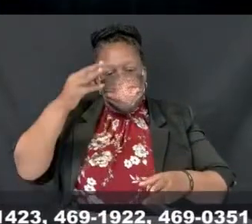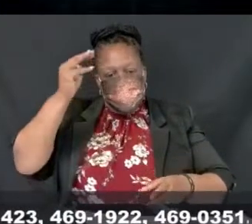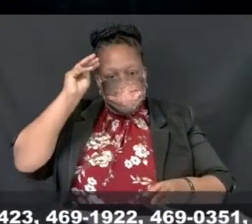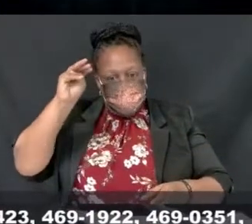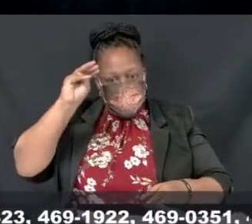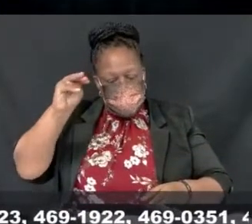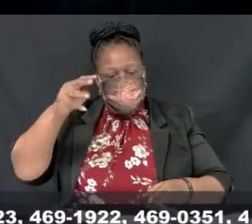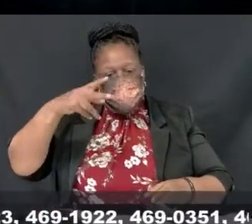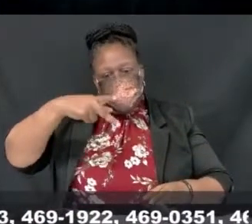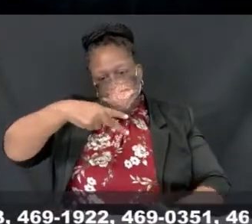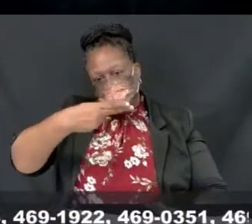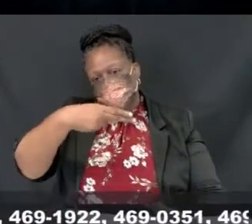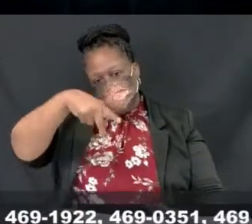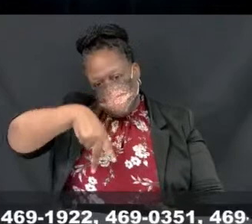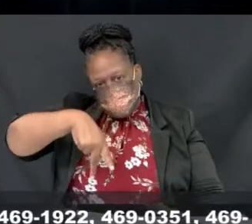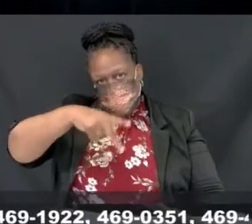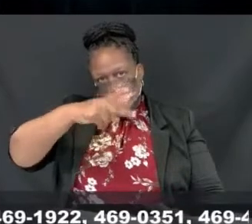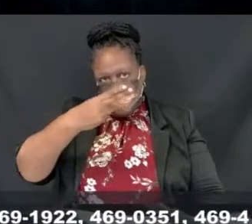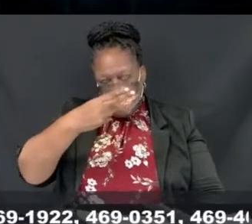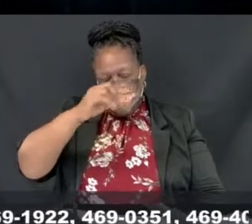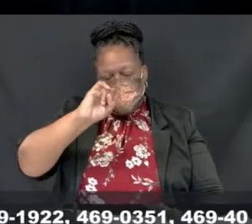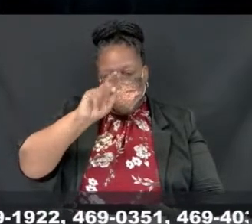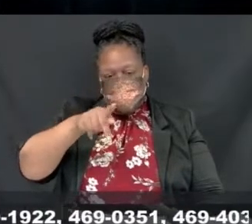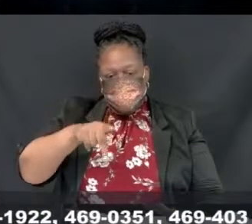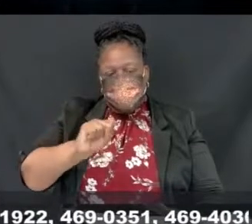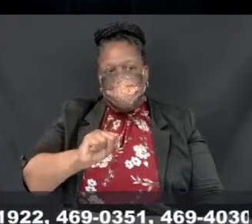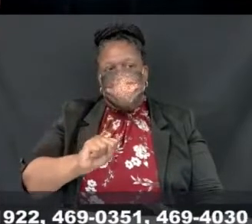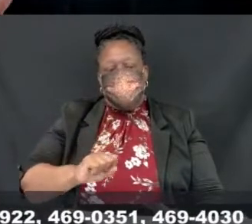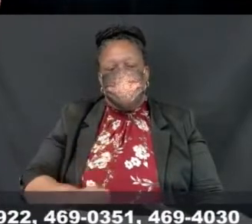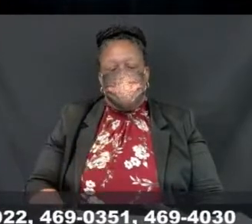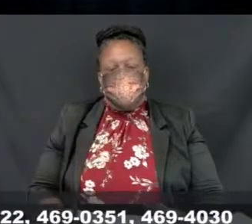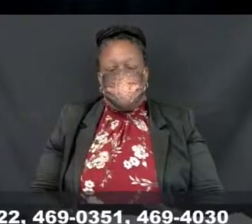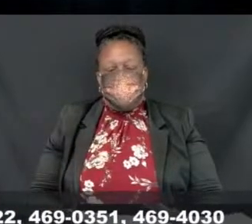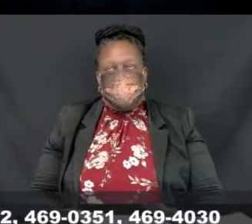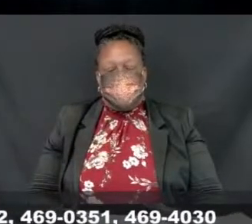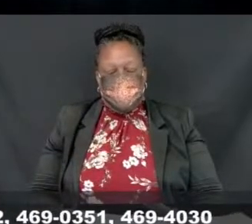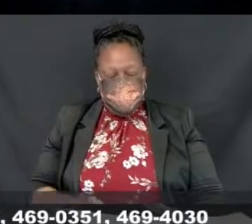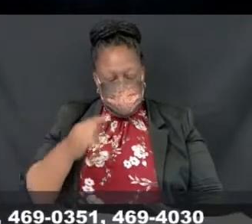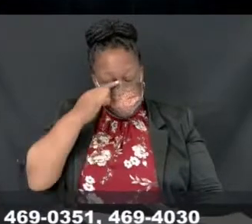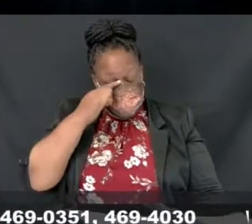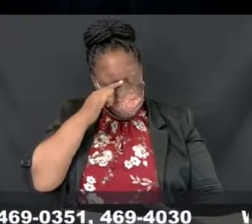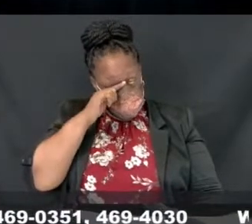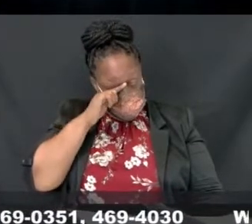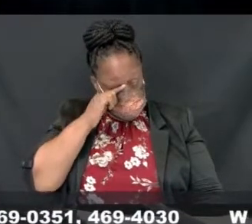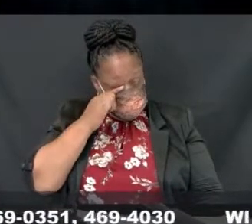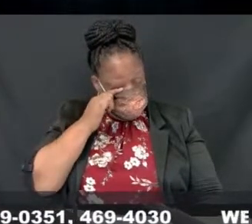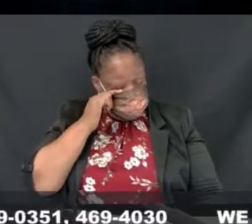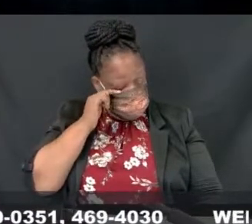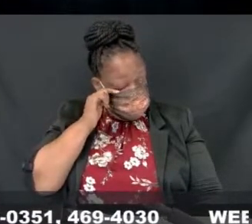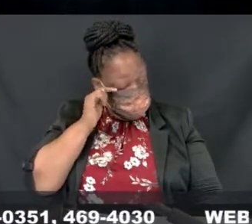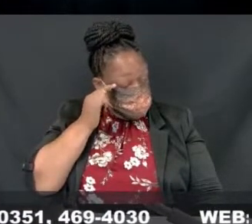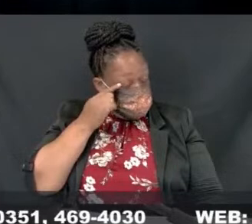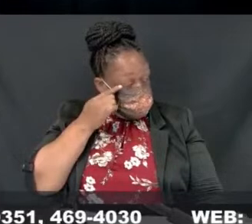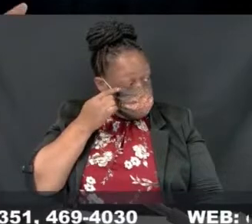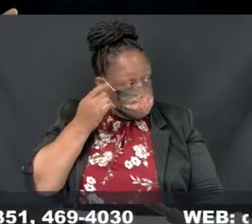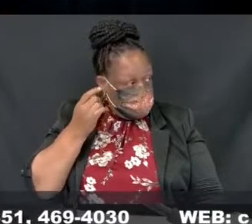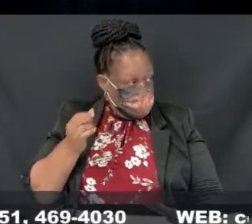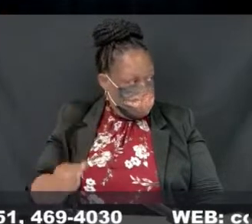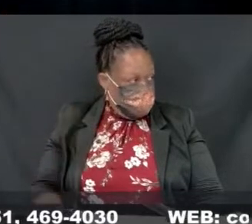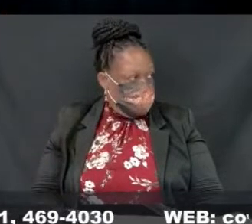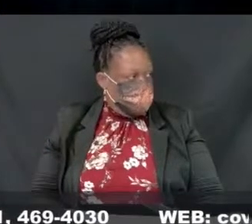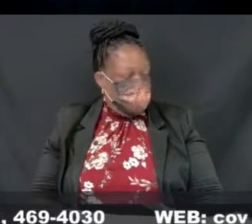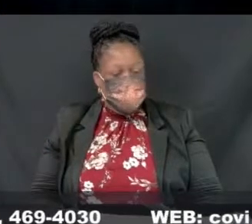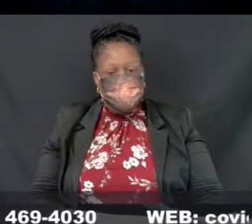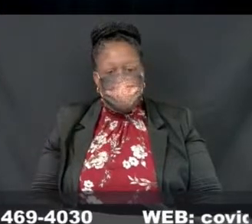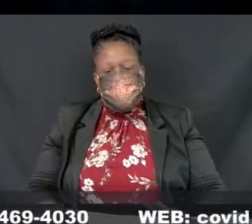pandemic. Then The music festival committee came and said, hey, listen,